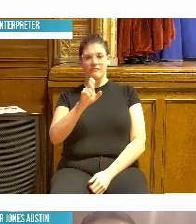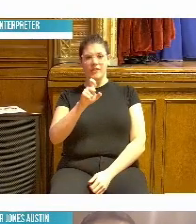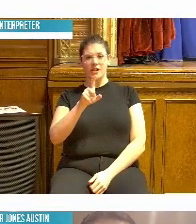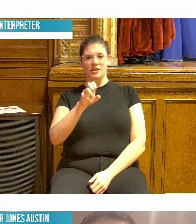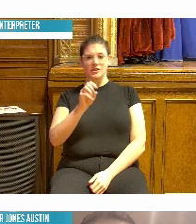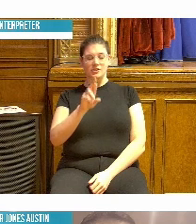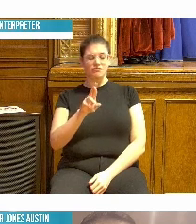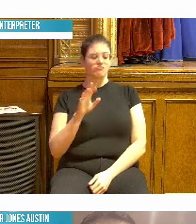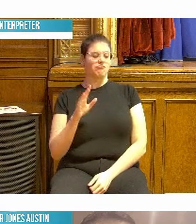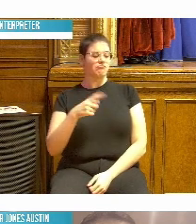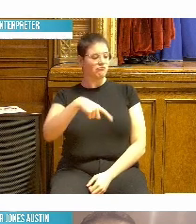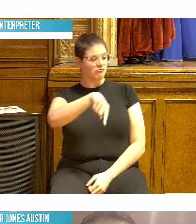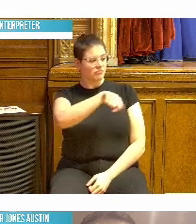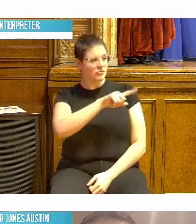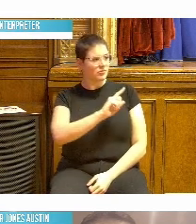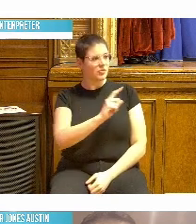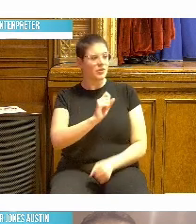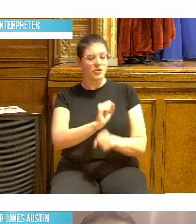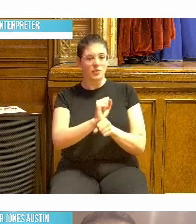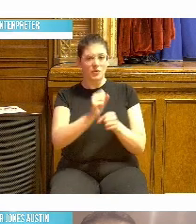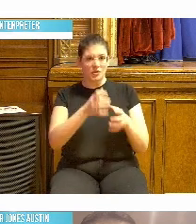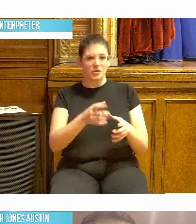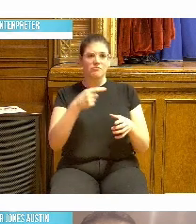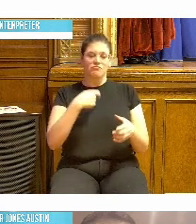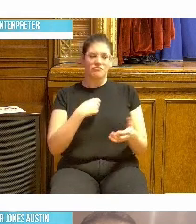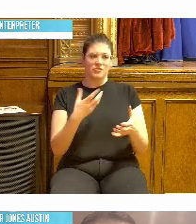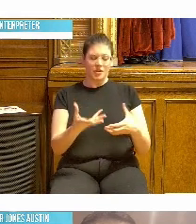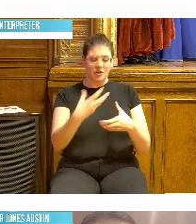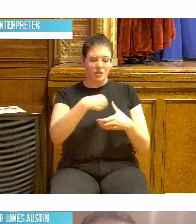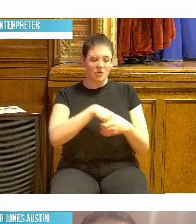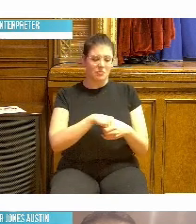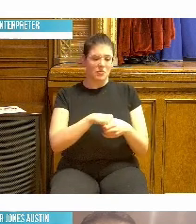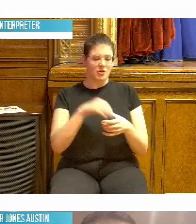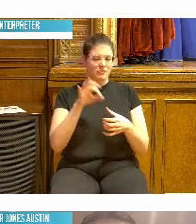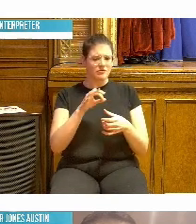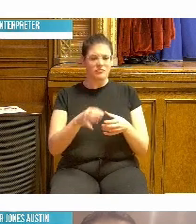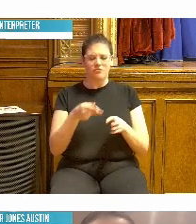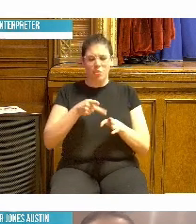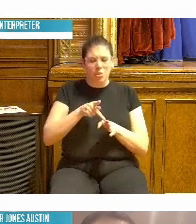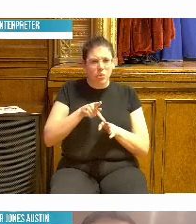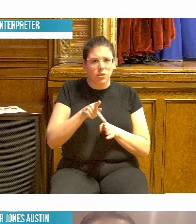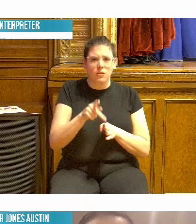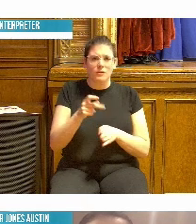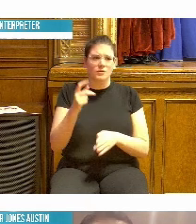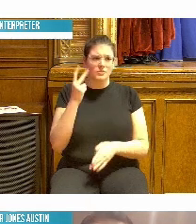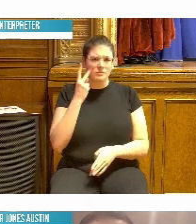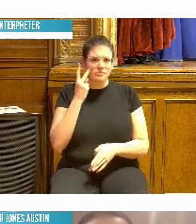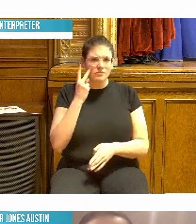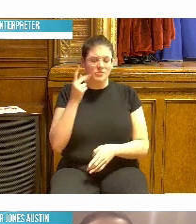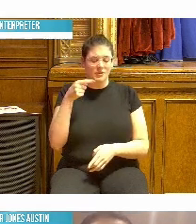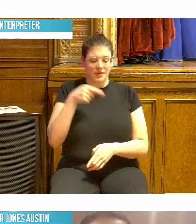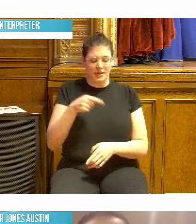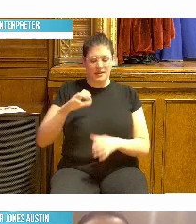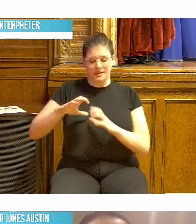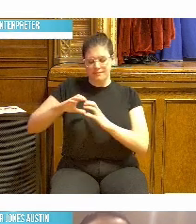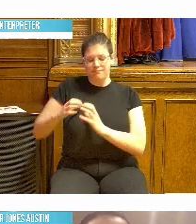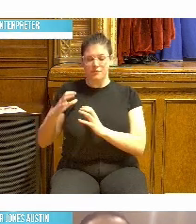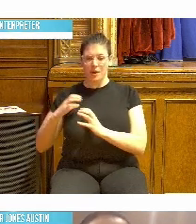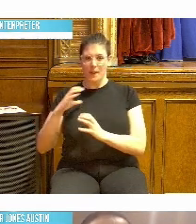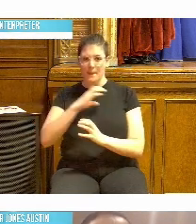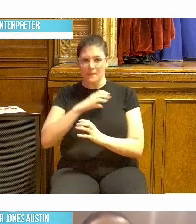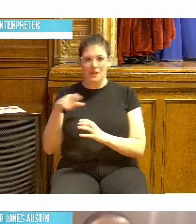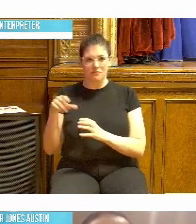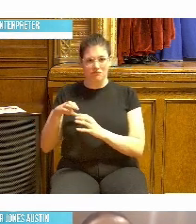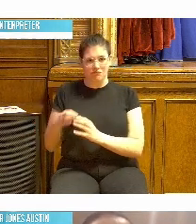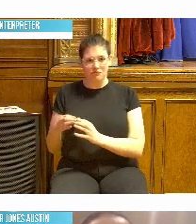a part of the expert witnesses that the subcommittee has had to consider.